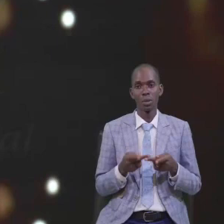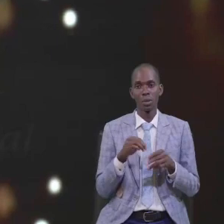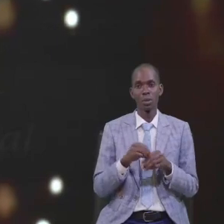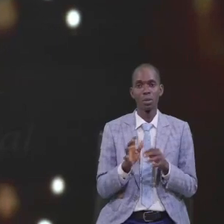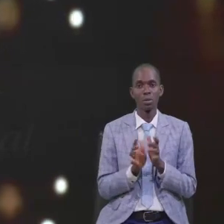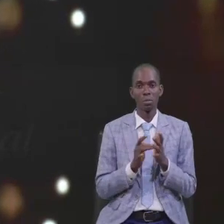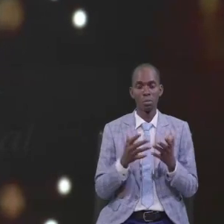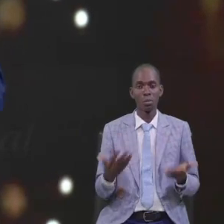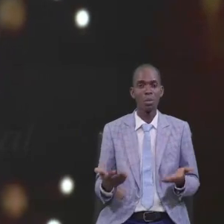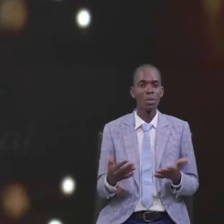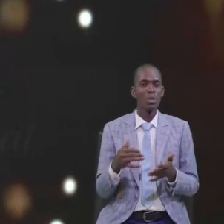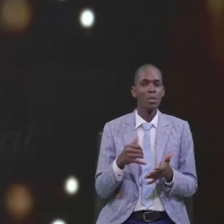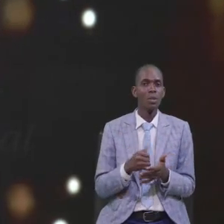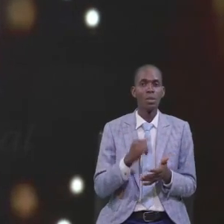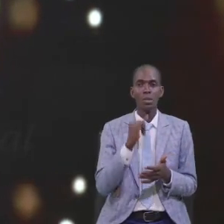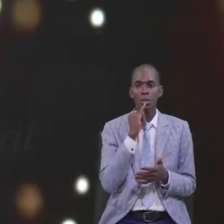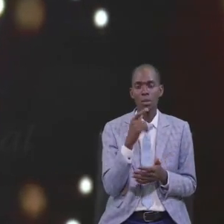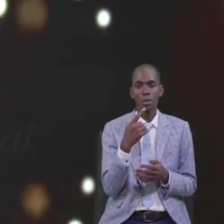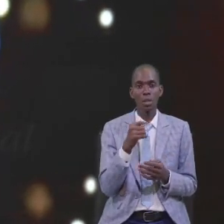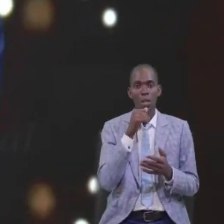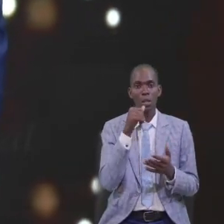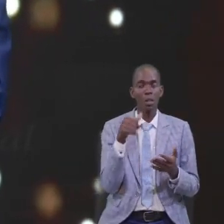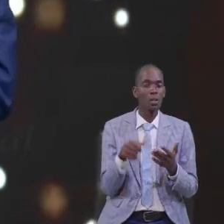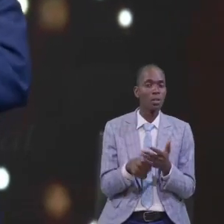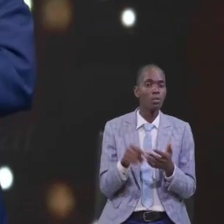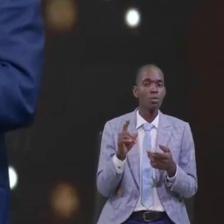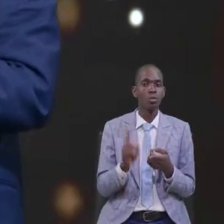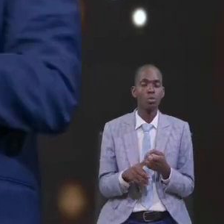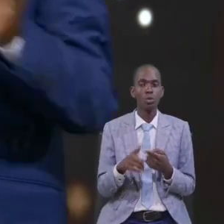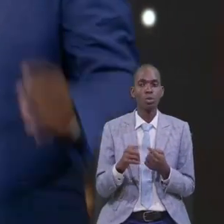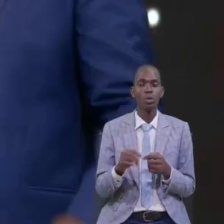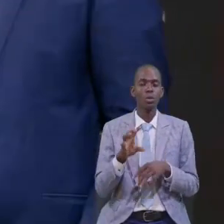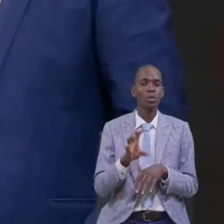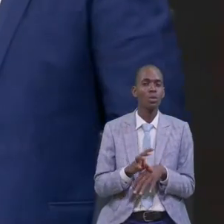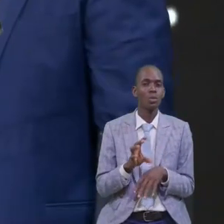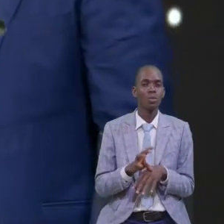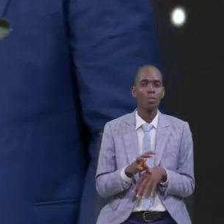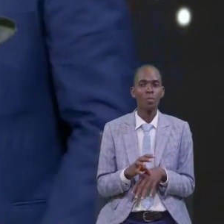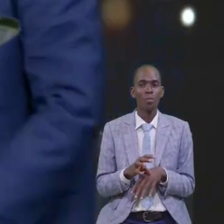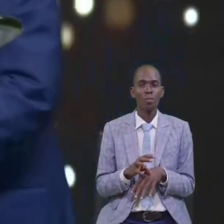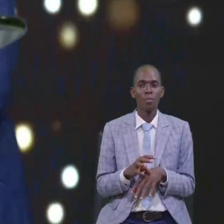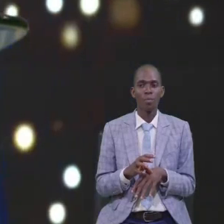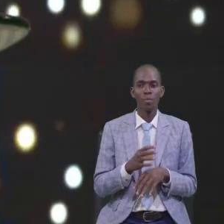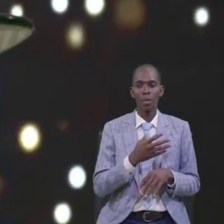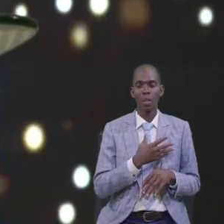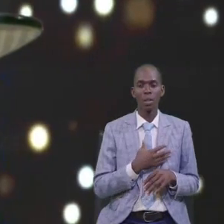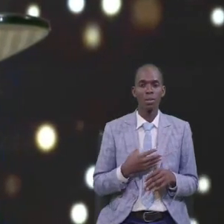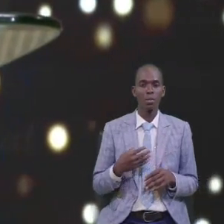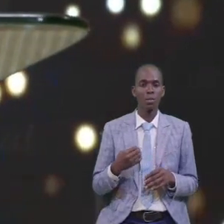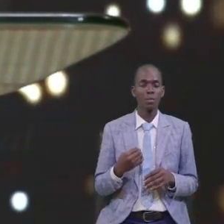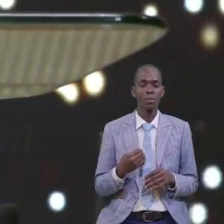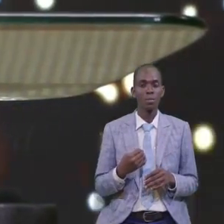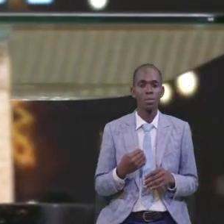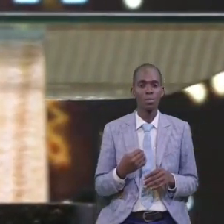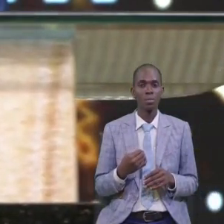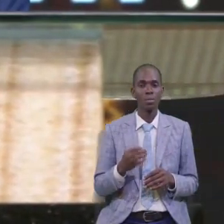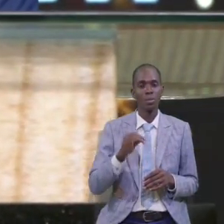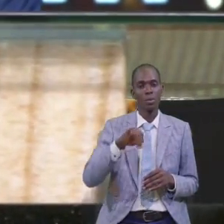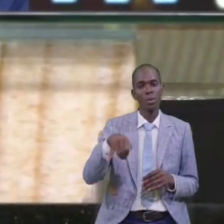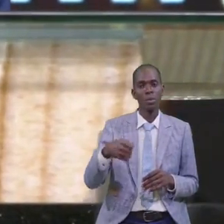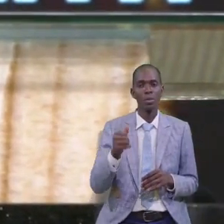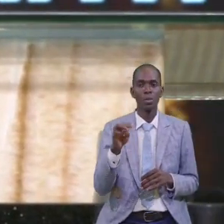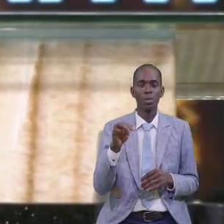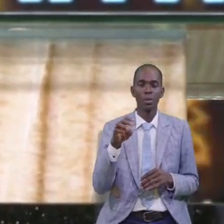of James to the church in general. And we are starting from verse 1 today. Look at James